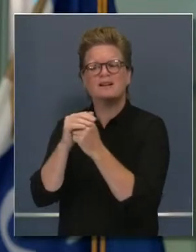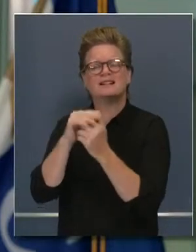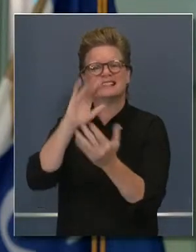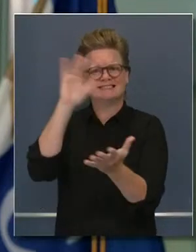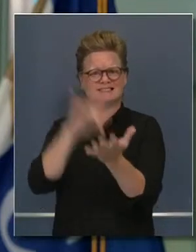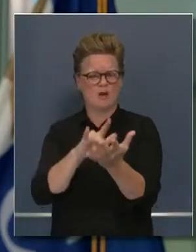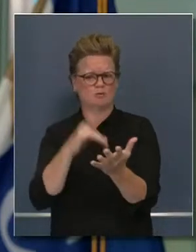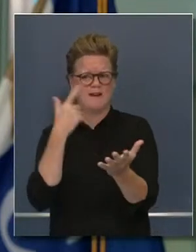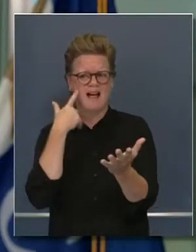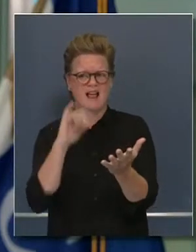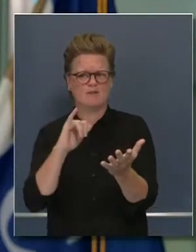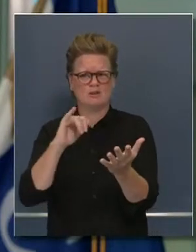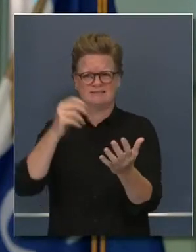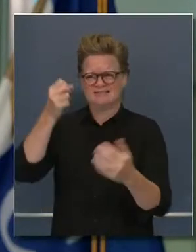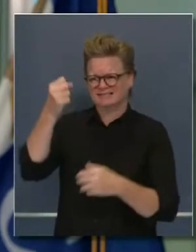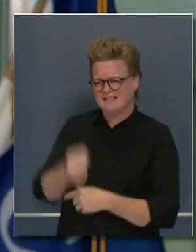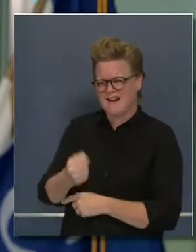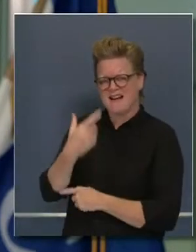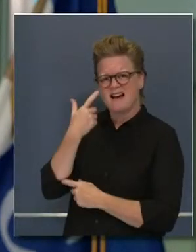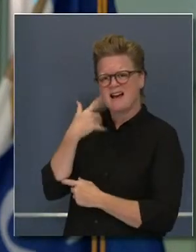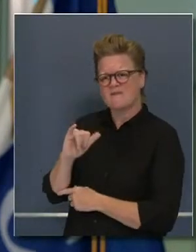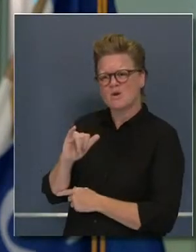of this state, 10,000+,